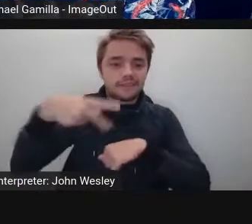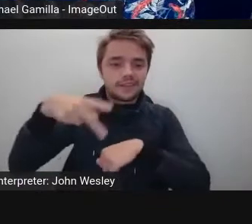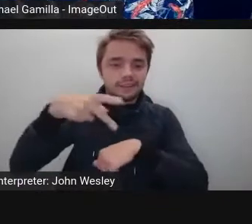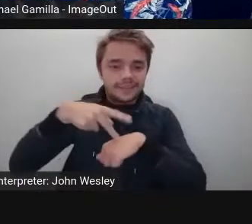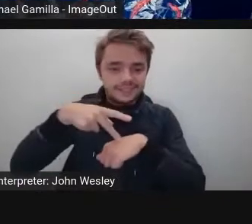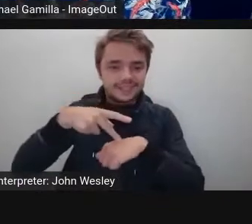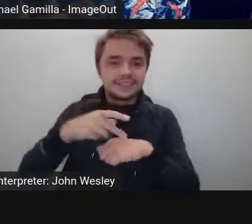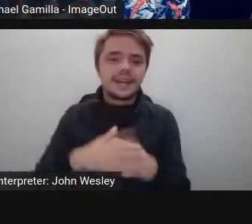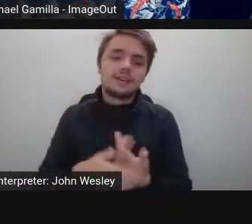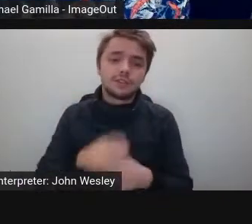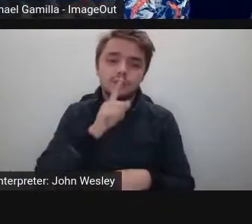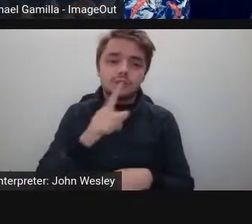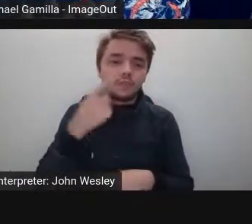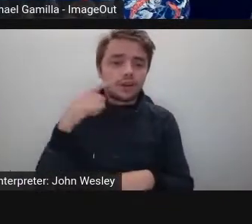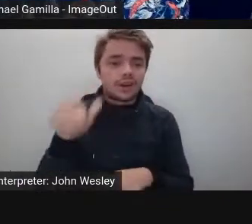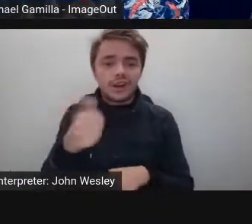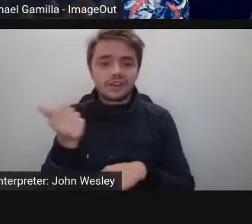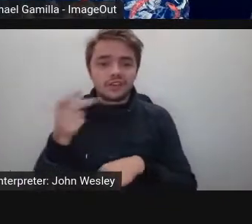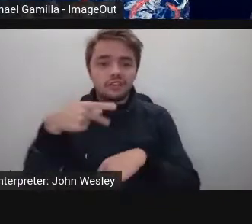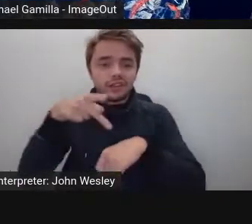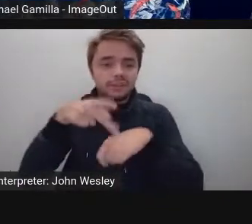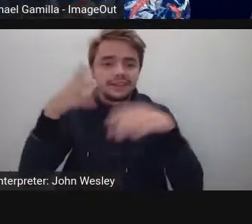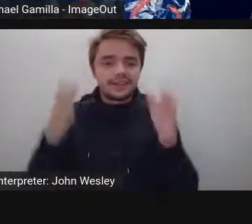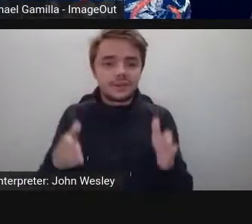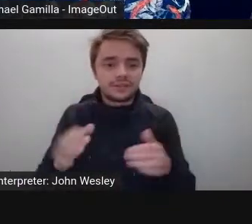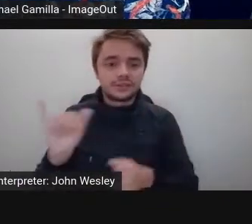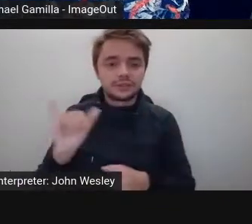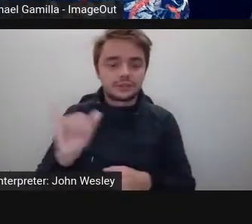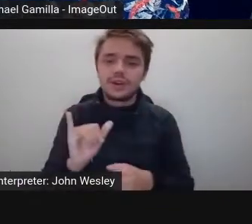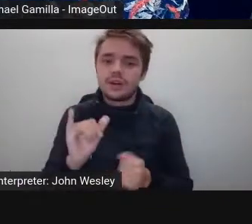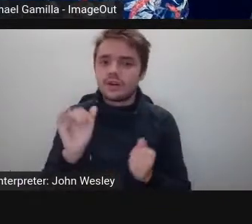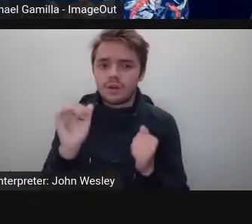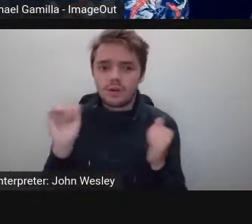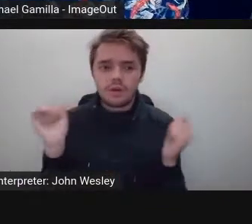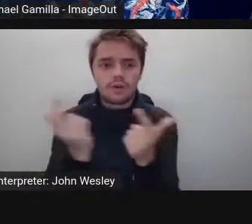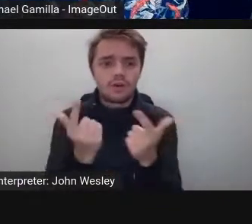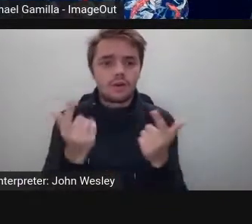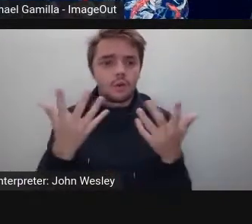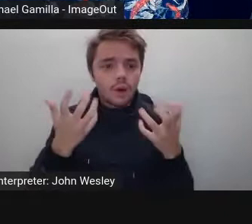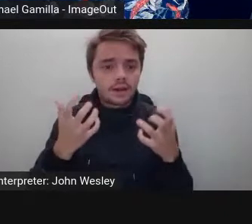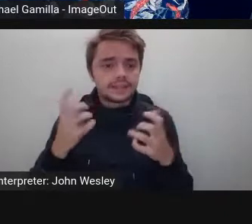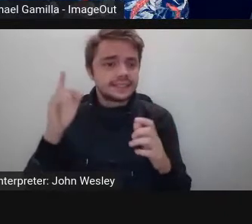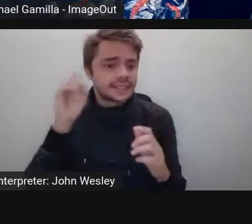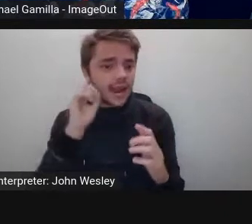for other Filipinos, it's everyone wants to sound American, right?